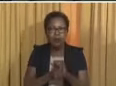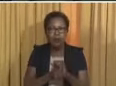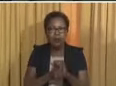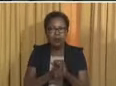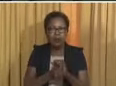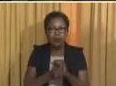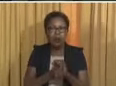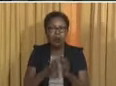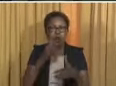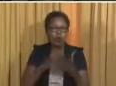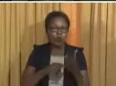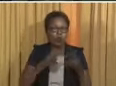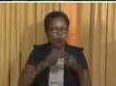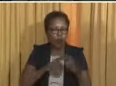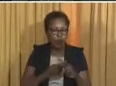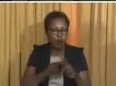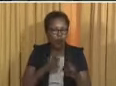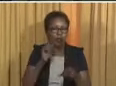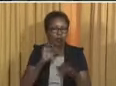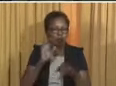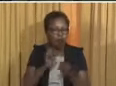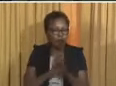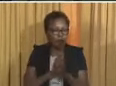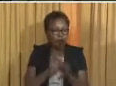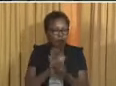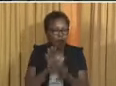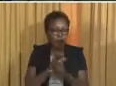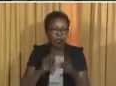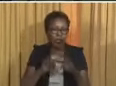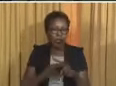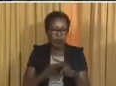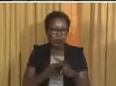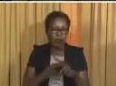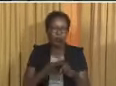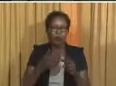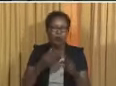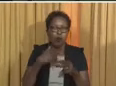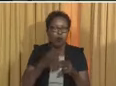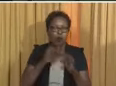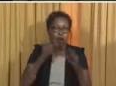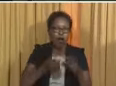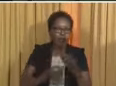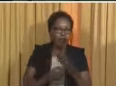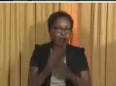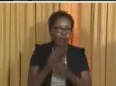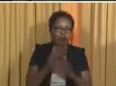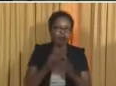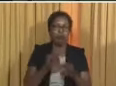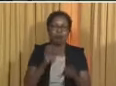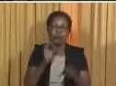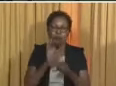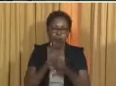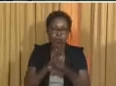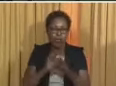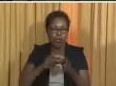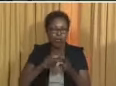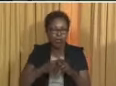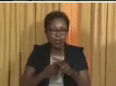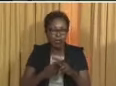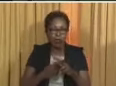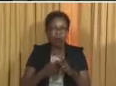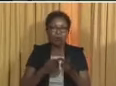popular initiative? This issue further twins into two sub-issues. Who can initiate a popular initiative under our constitutional